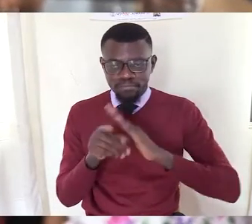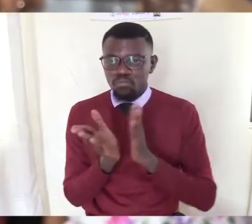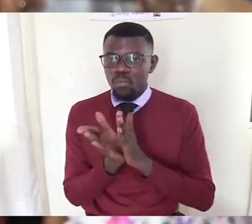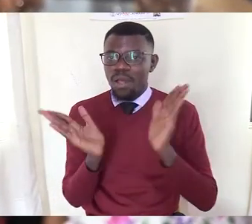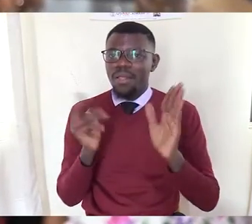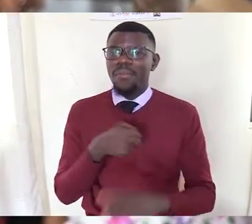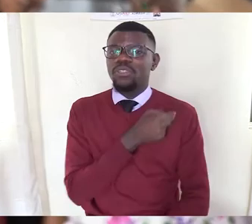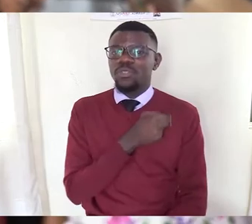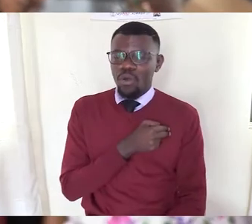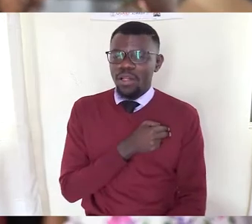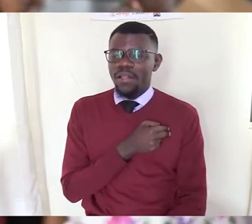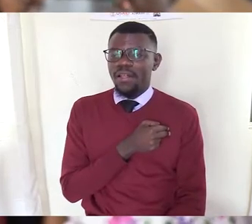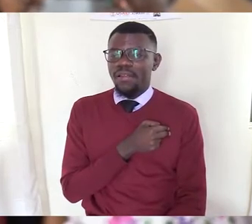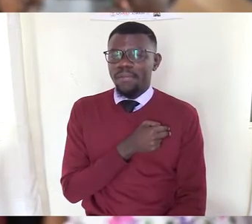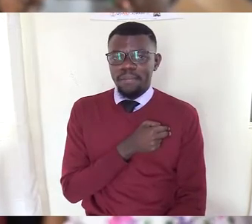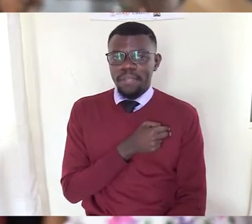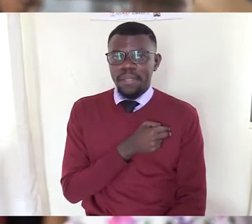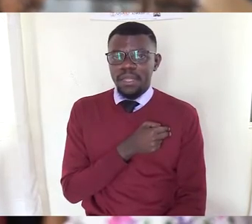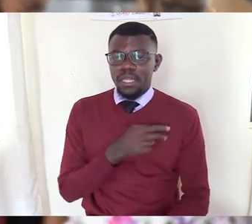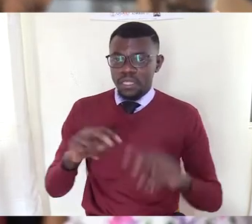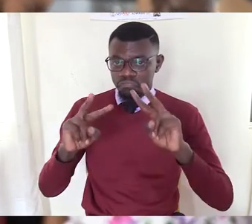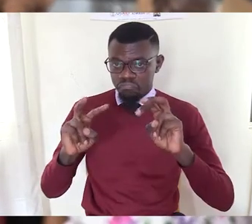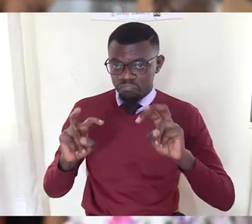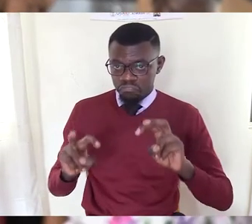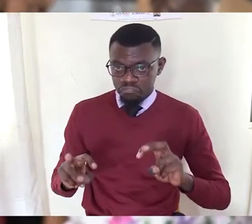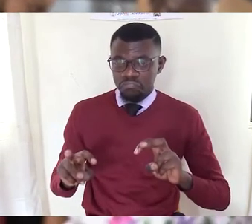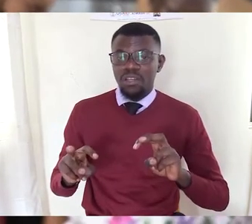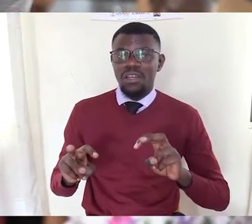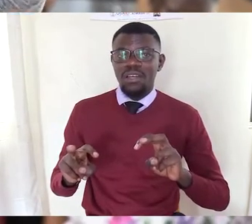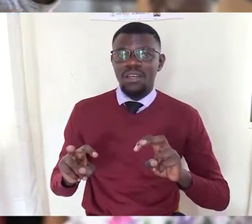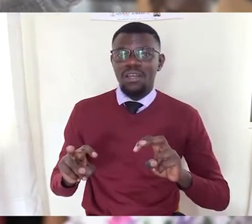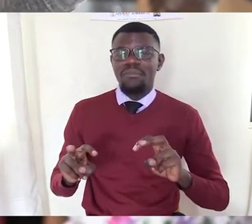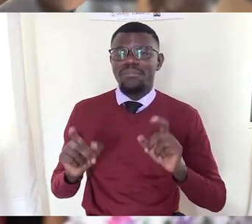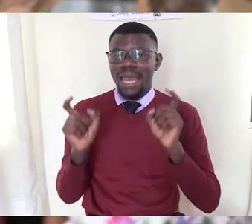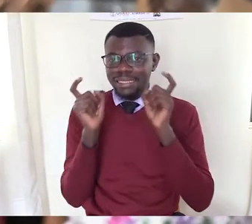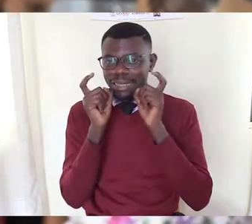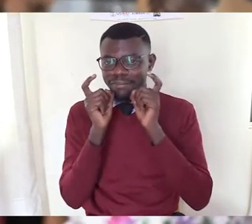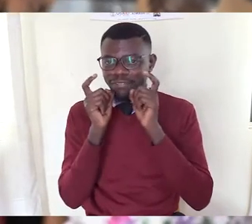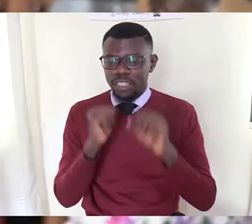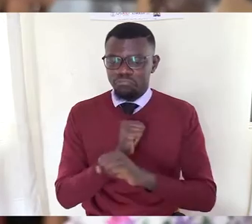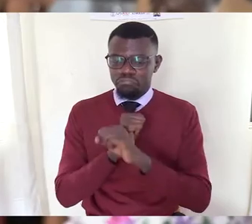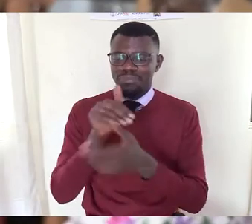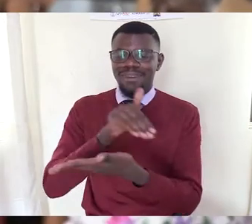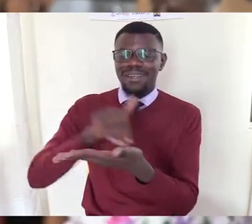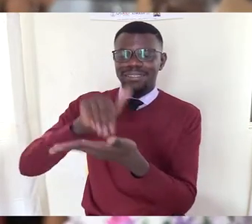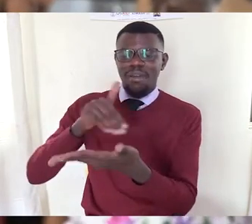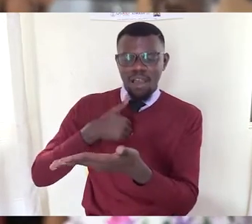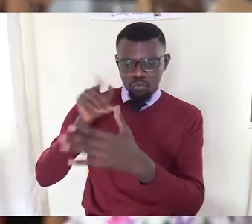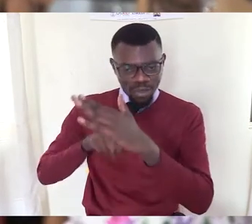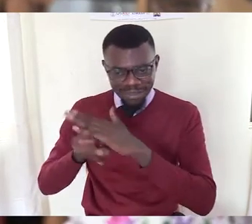hospitals provide medication for this kind of HIV prevention and everything. So you will